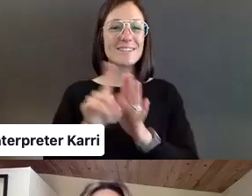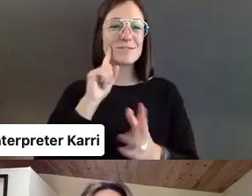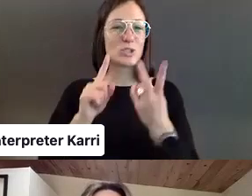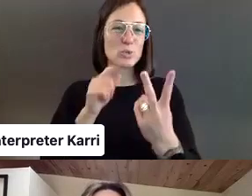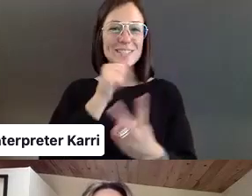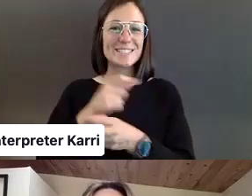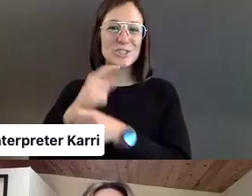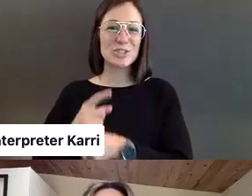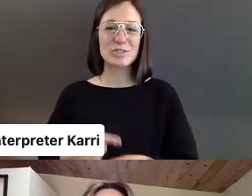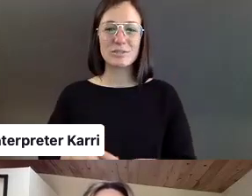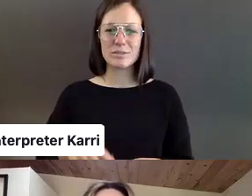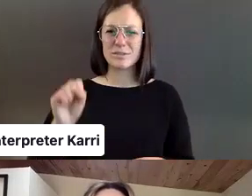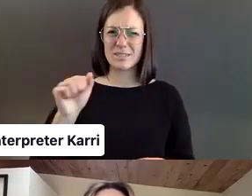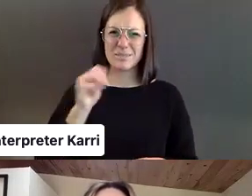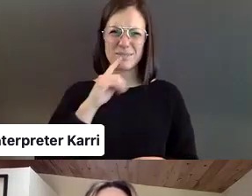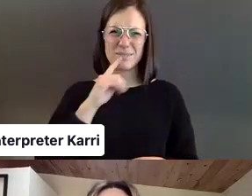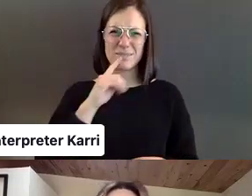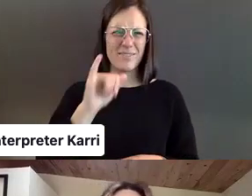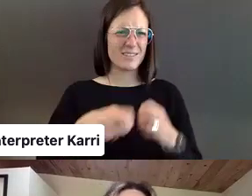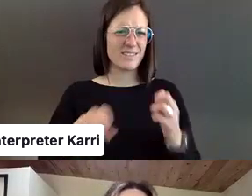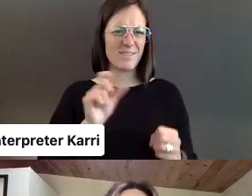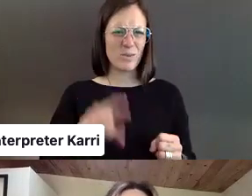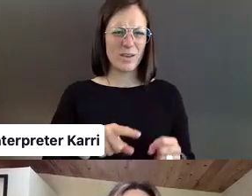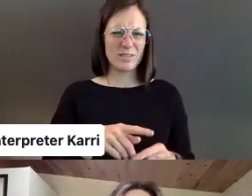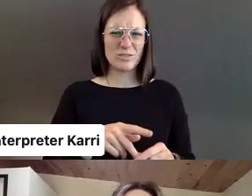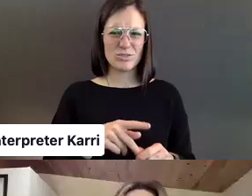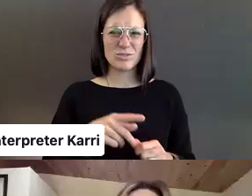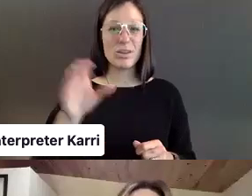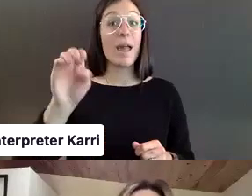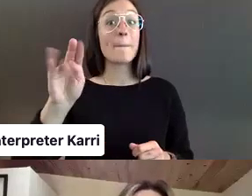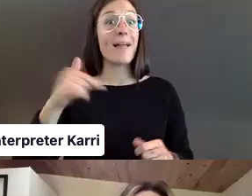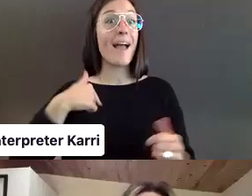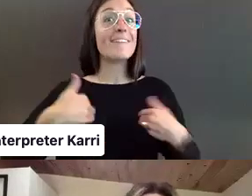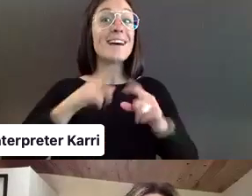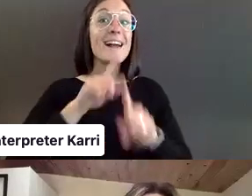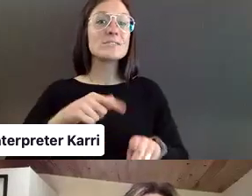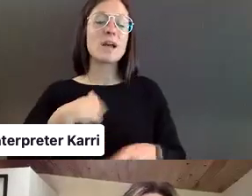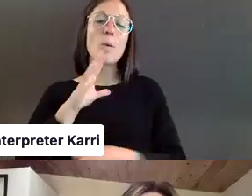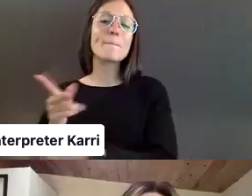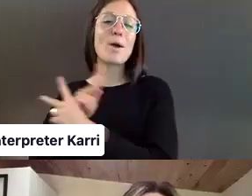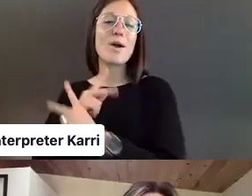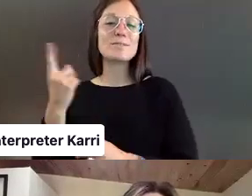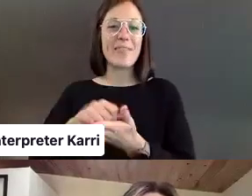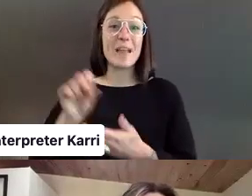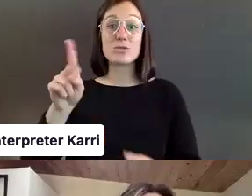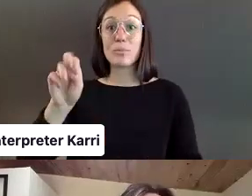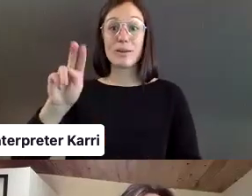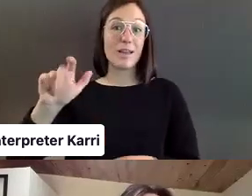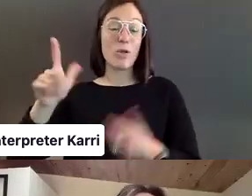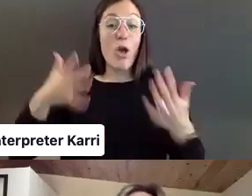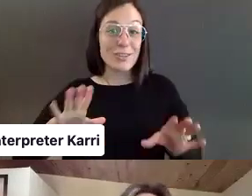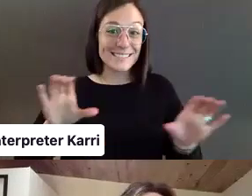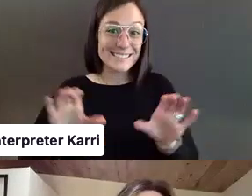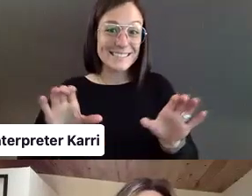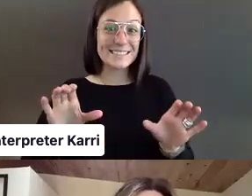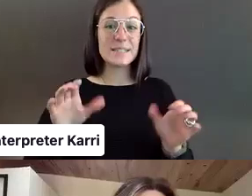sisters? That's a hard question. I have an answer. Yes. And I'm going to borrow something that Supernatural already did with